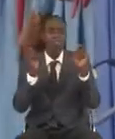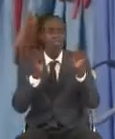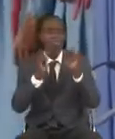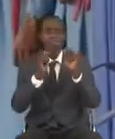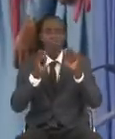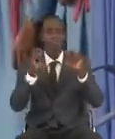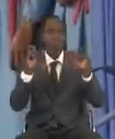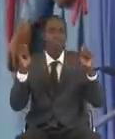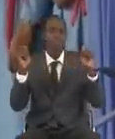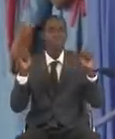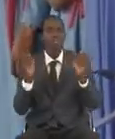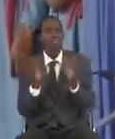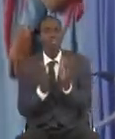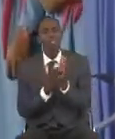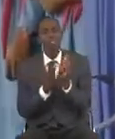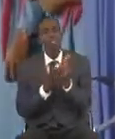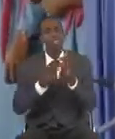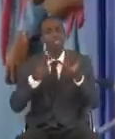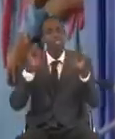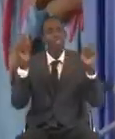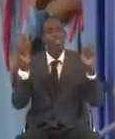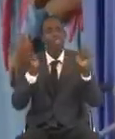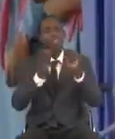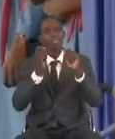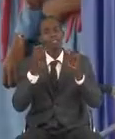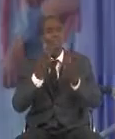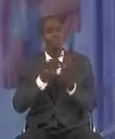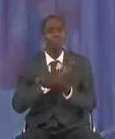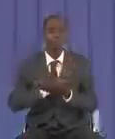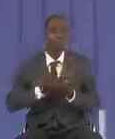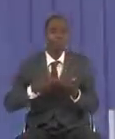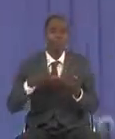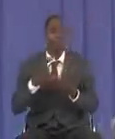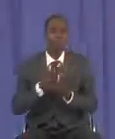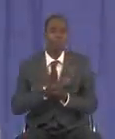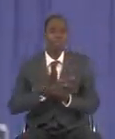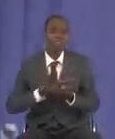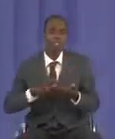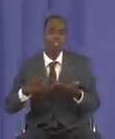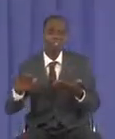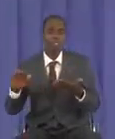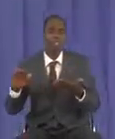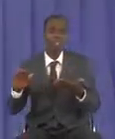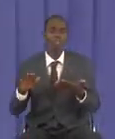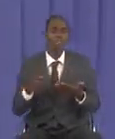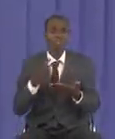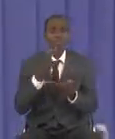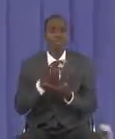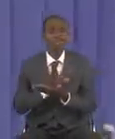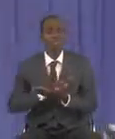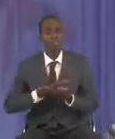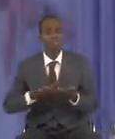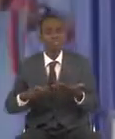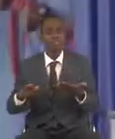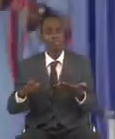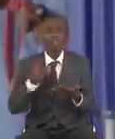Hallelujah. Hallelujah. Holy, holy, holy, holy, holy,